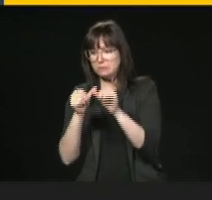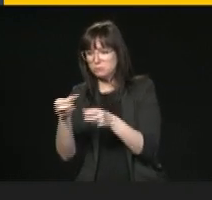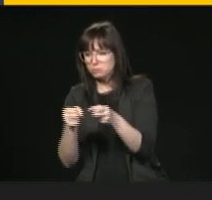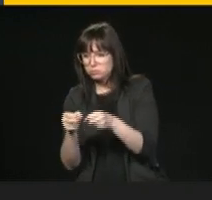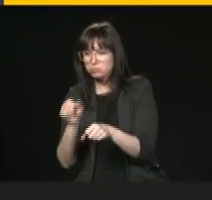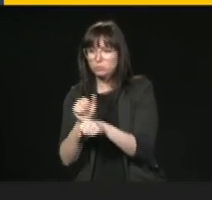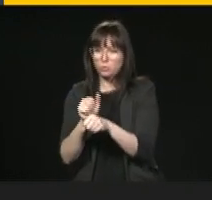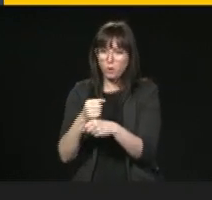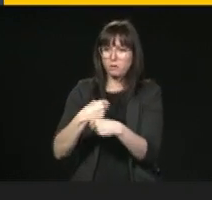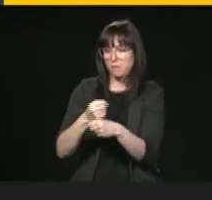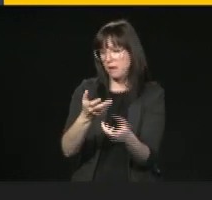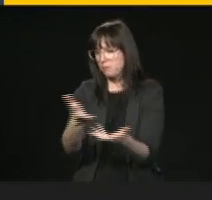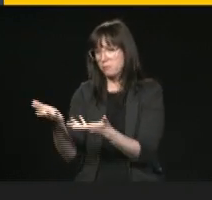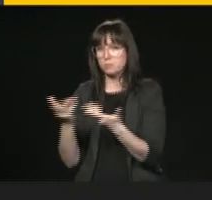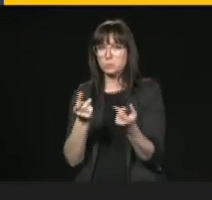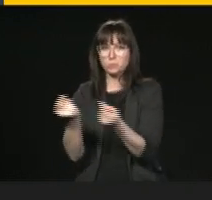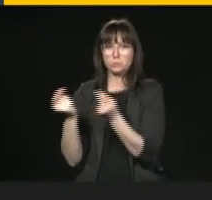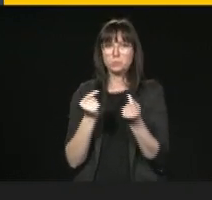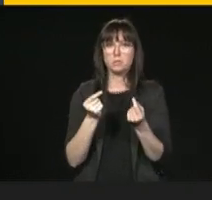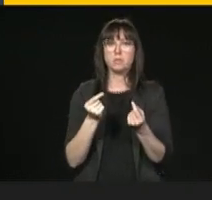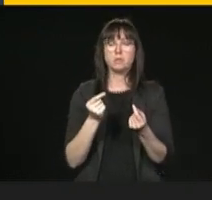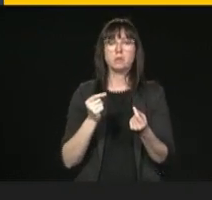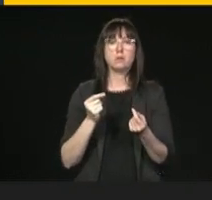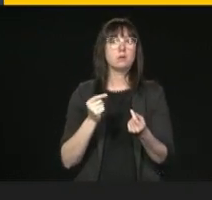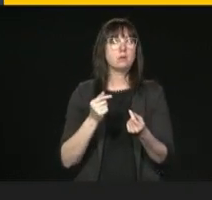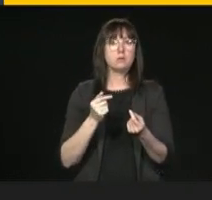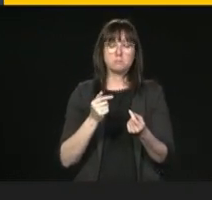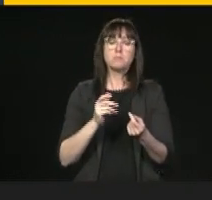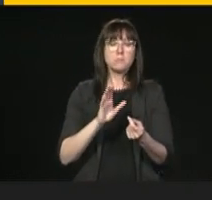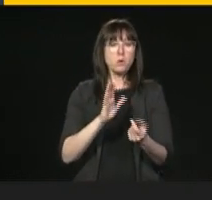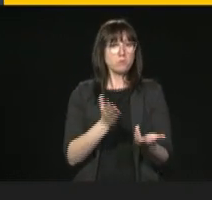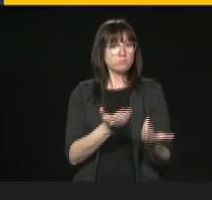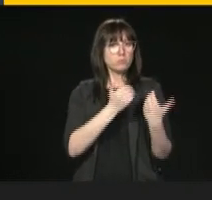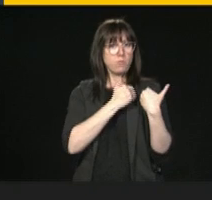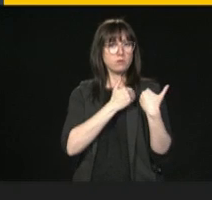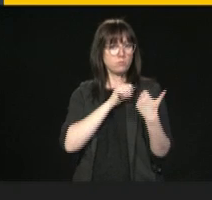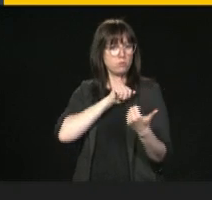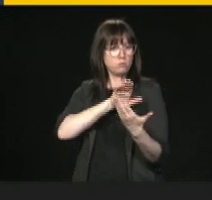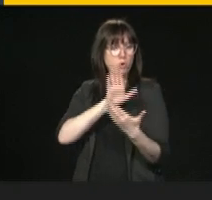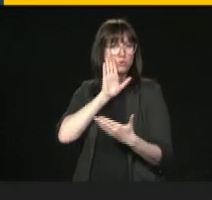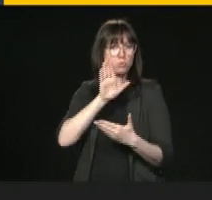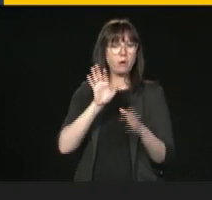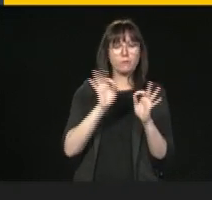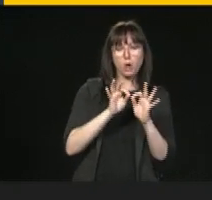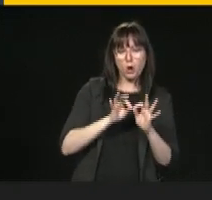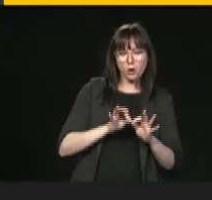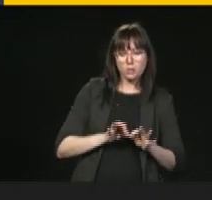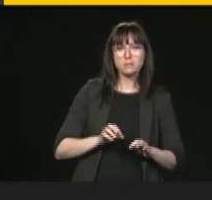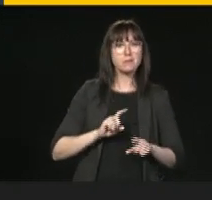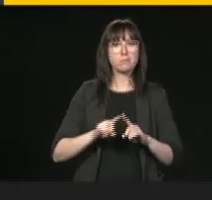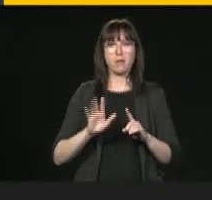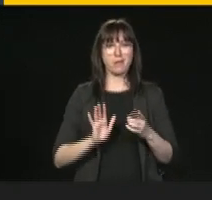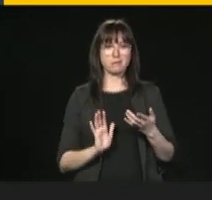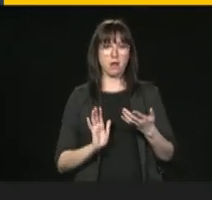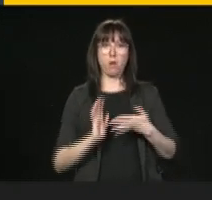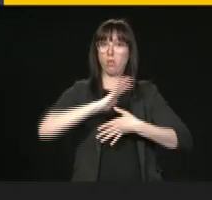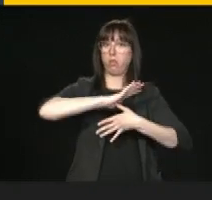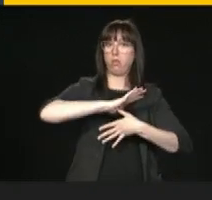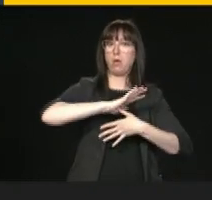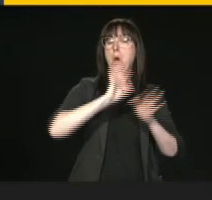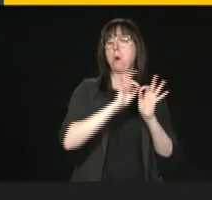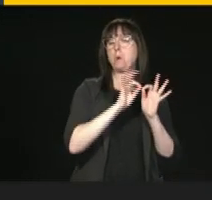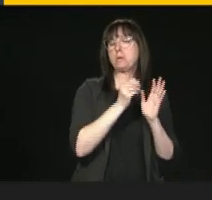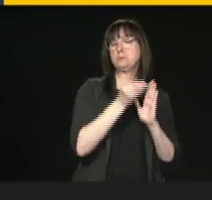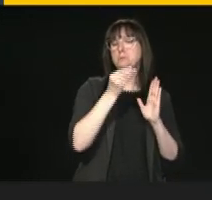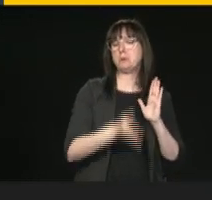what these programs cost, but that is not the key issue right now. We've got literally millions